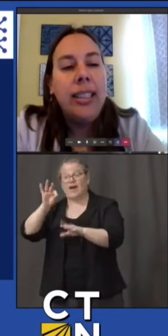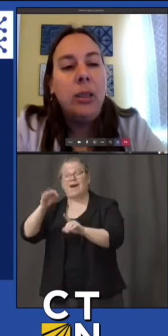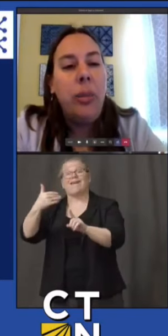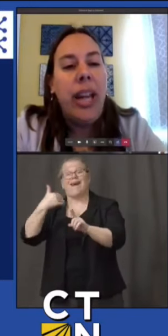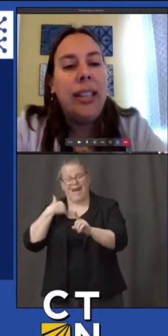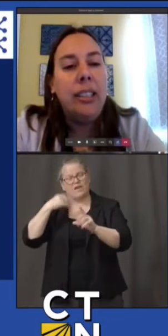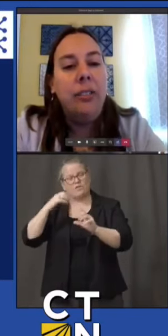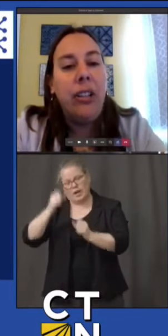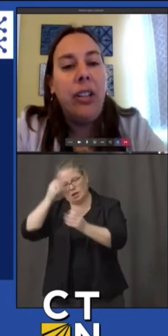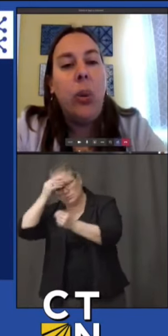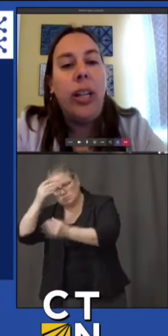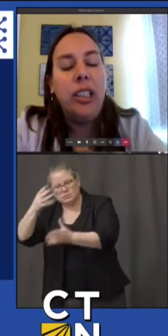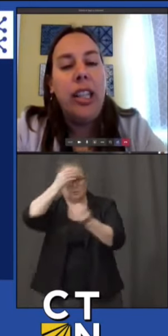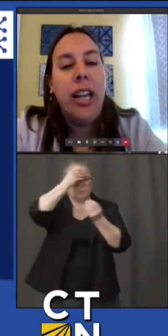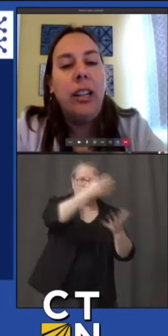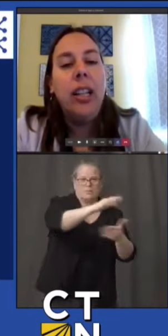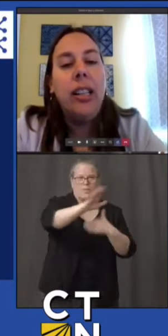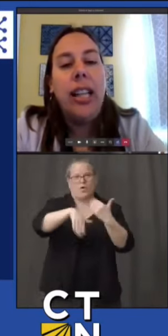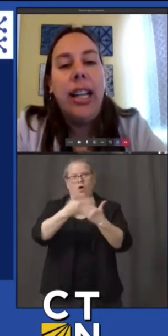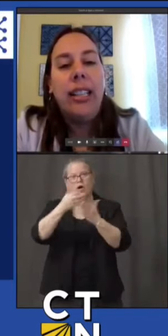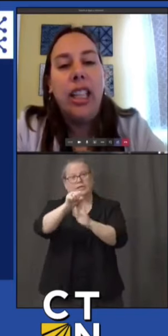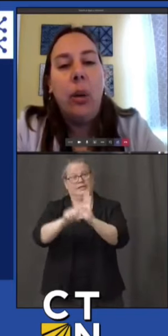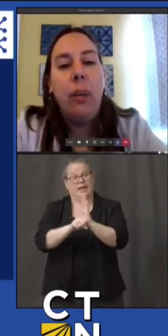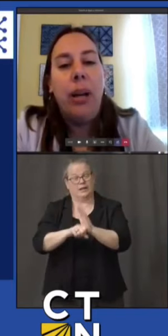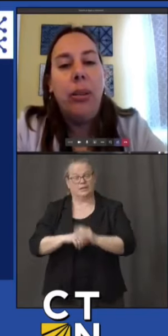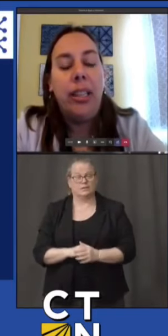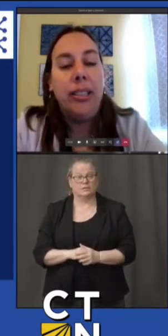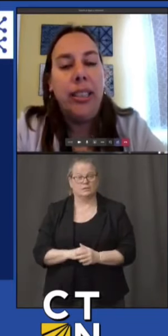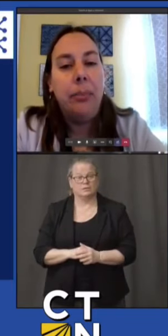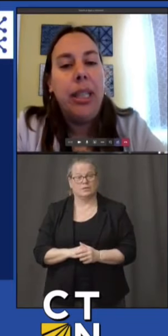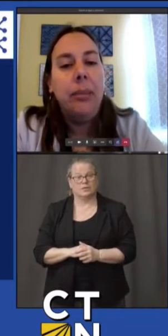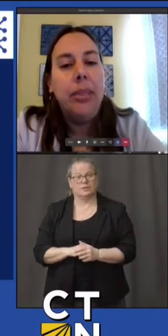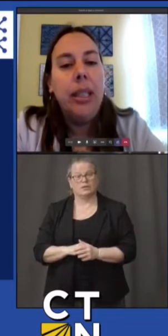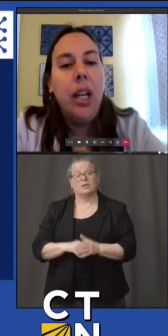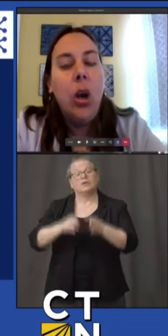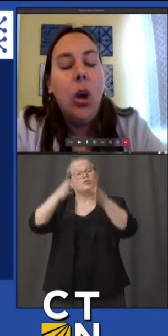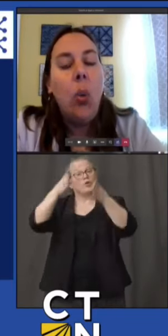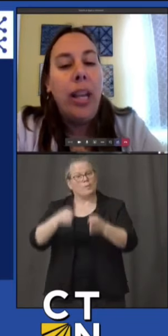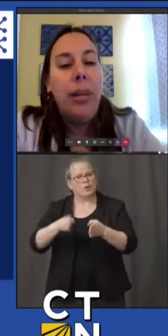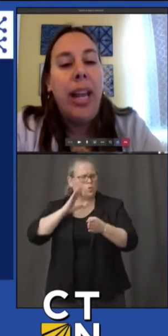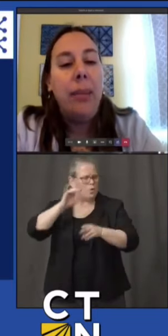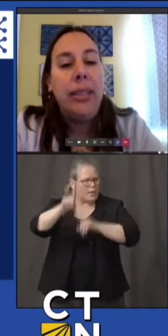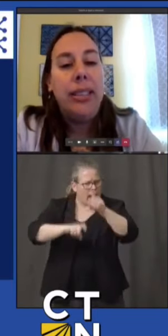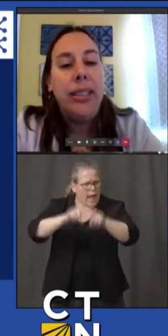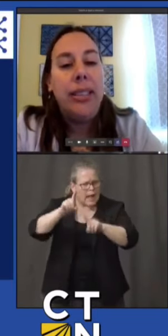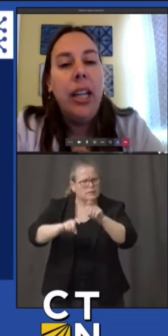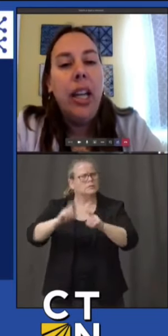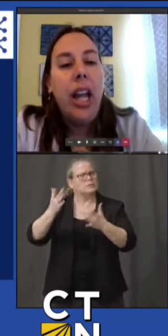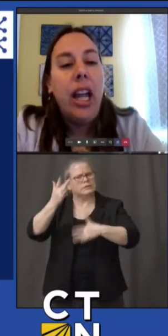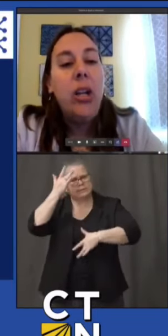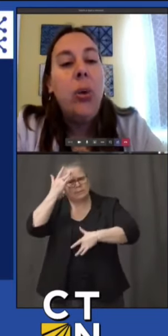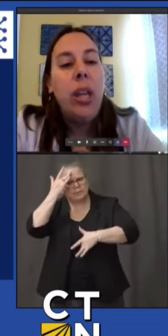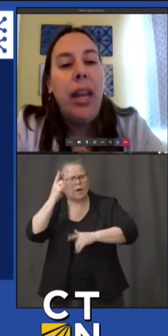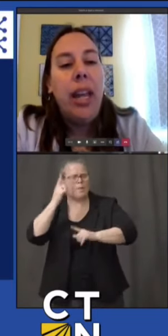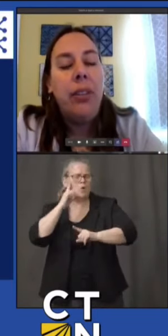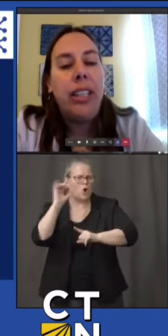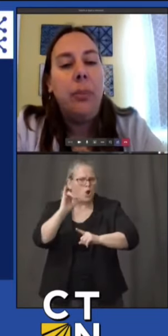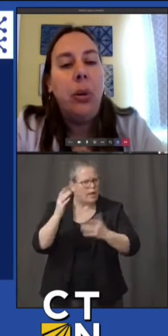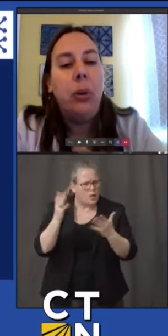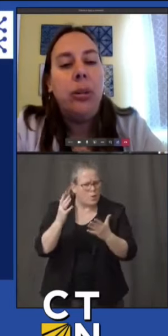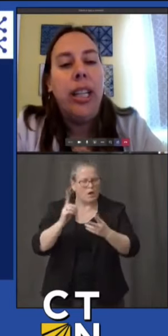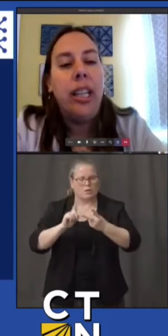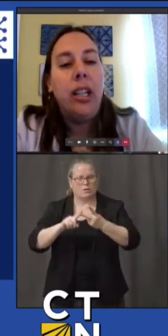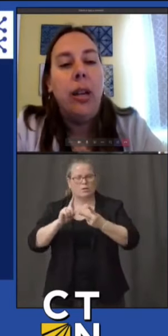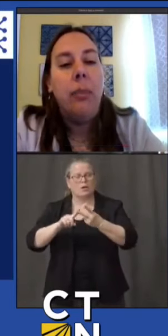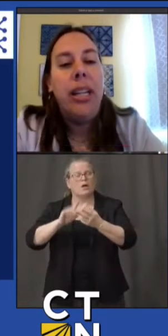cases will be asked to fill out a questionnaire letting us know about their symptoms, when they became sick, and who they may have